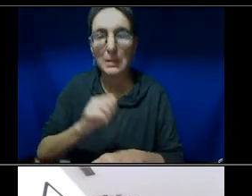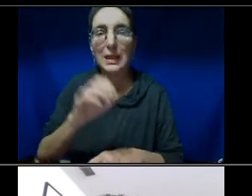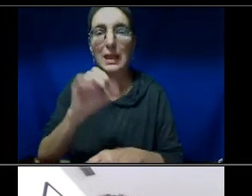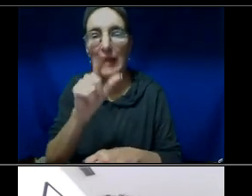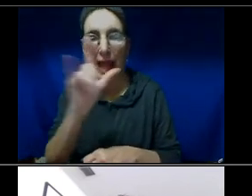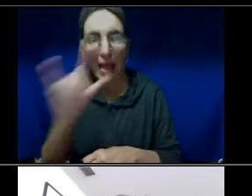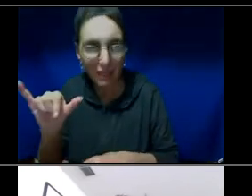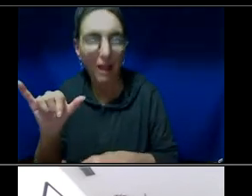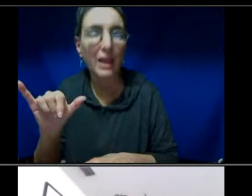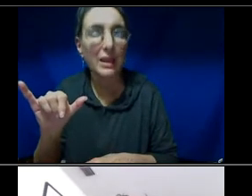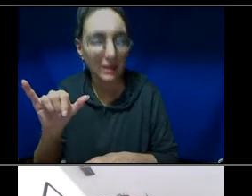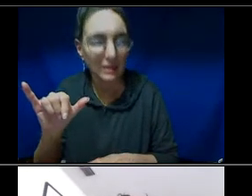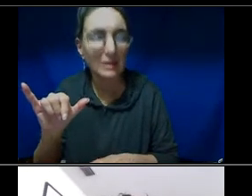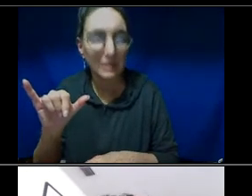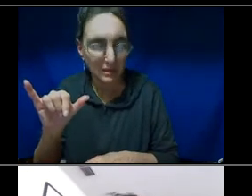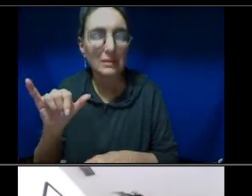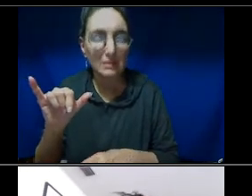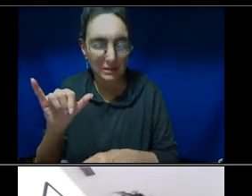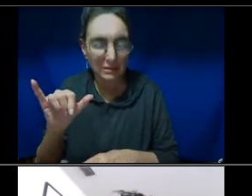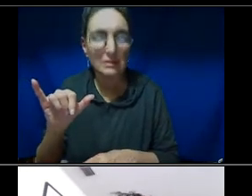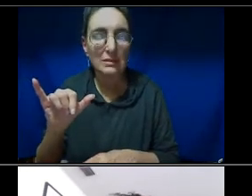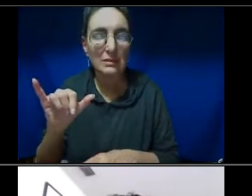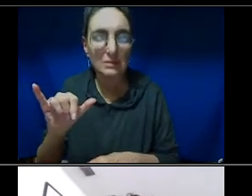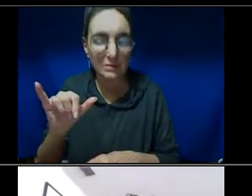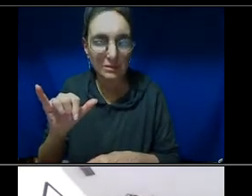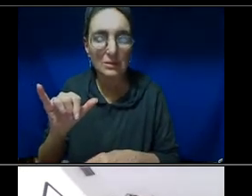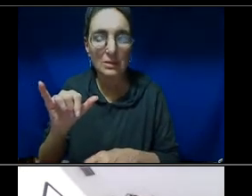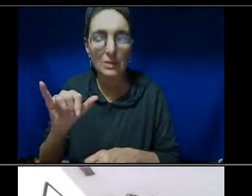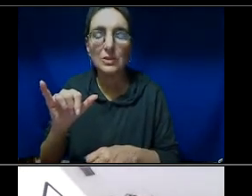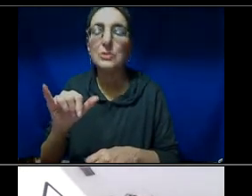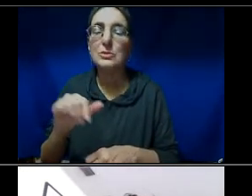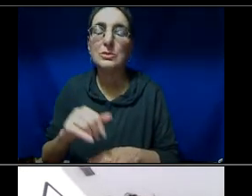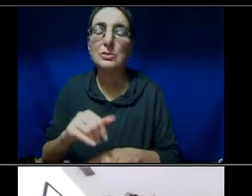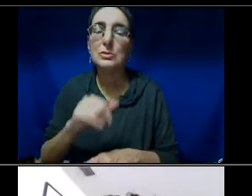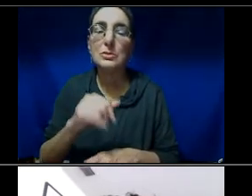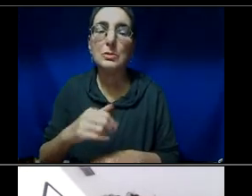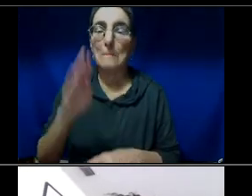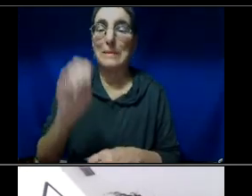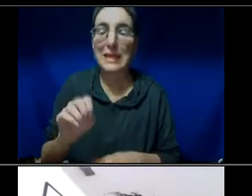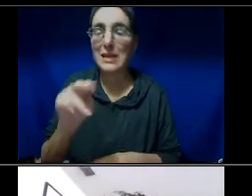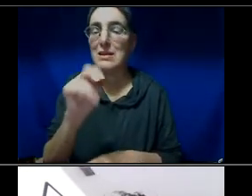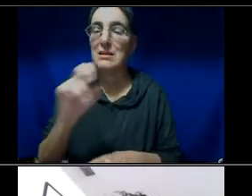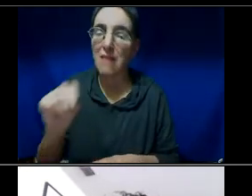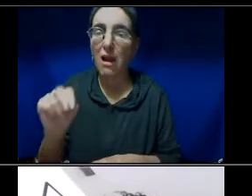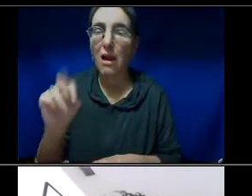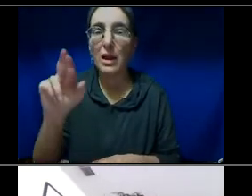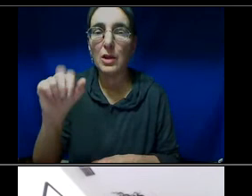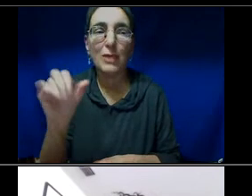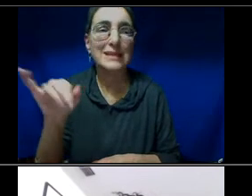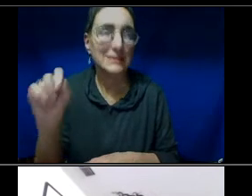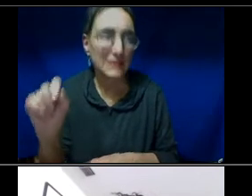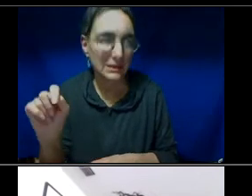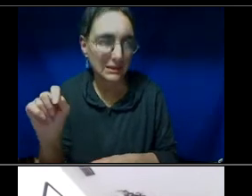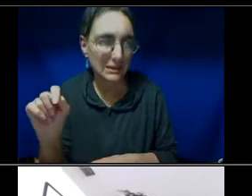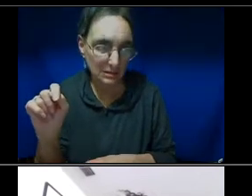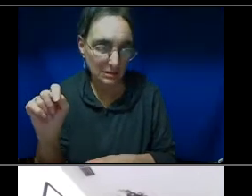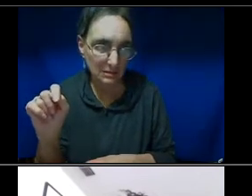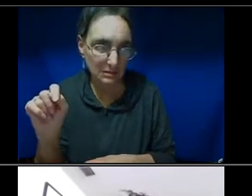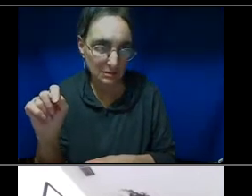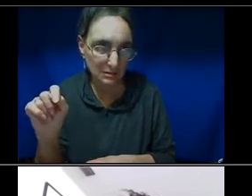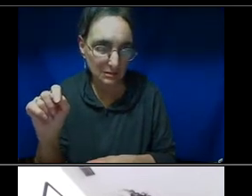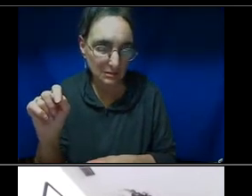out anti-racist actions that lead to equity? And again, it's a lifelong guiding question and commitment that needs to be